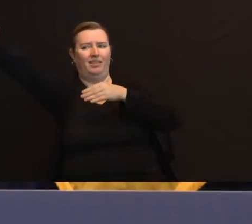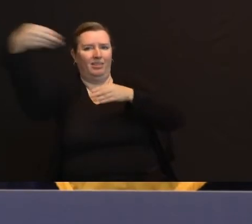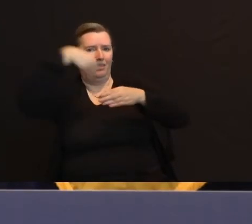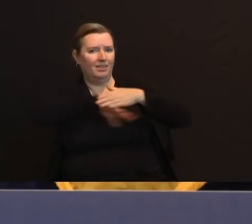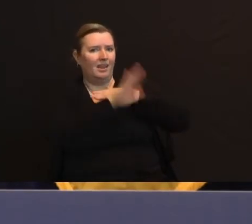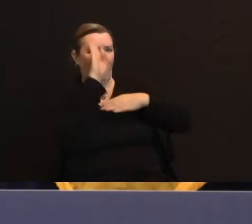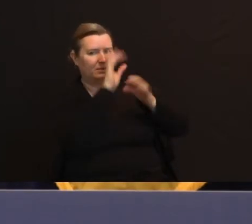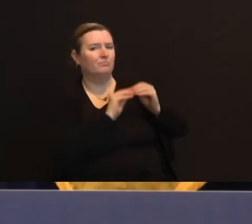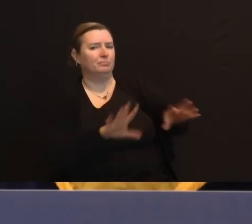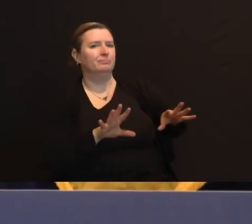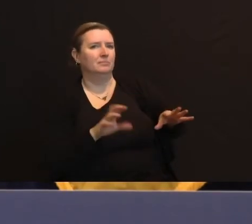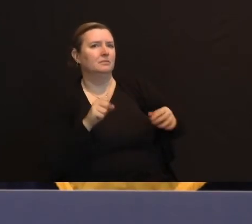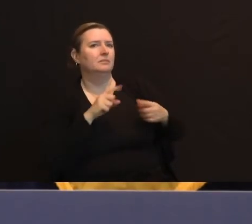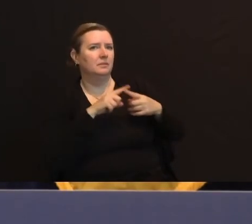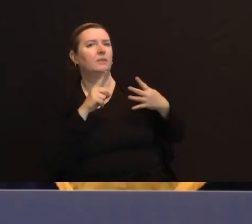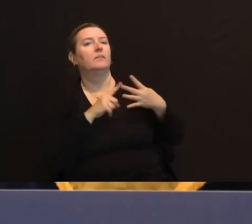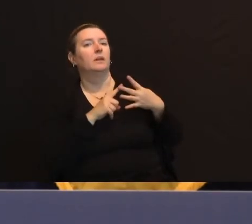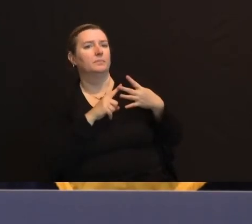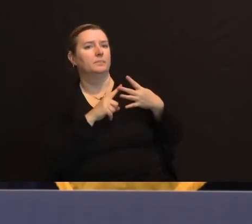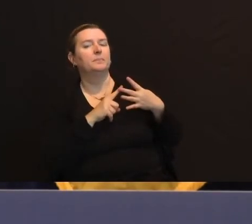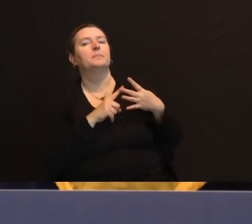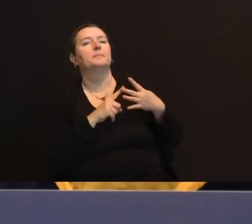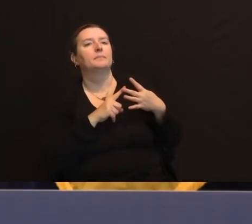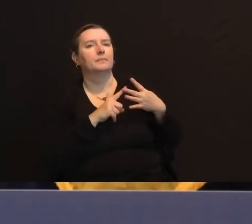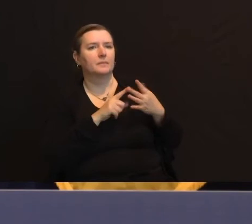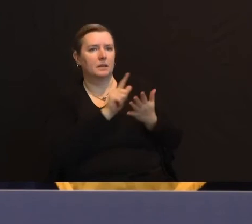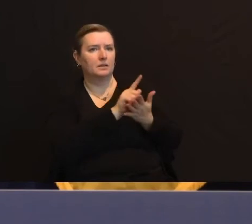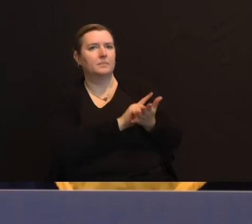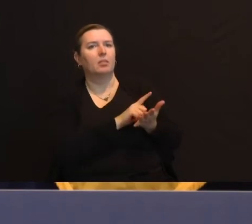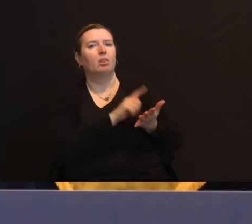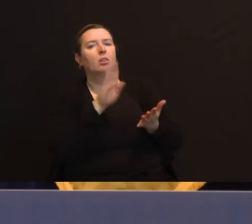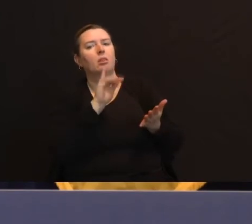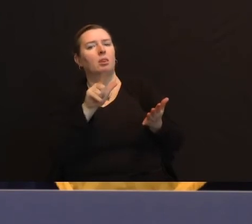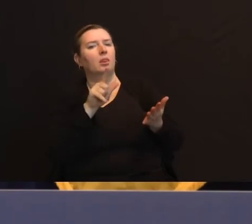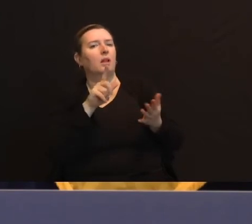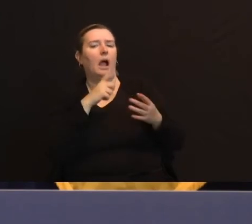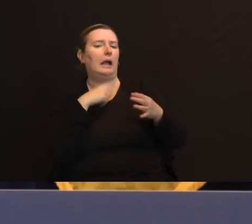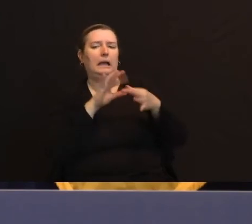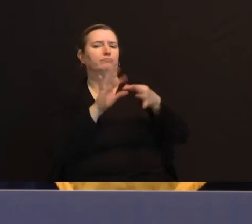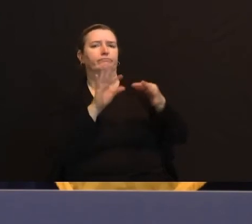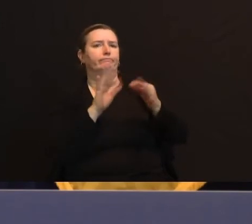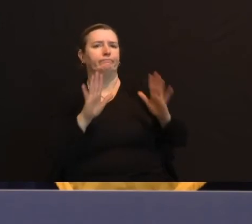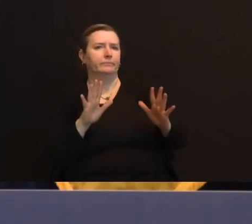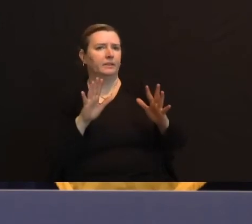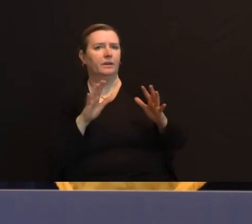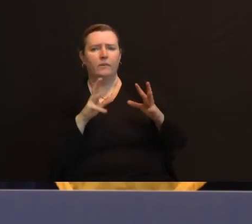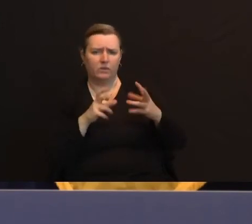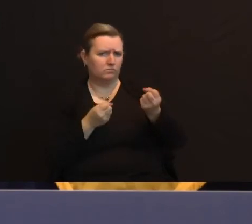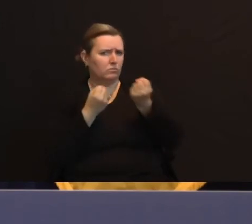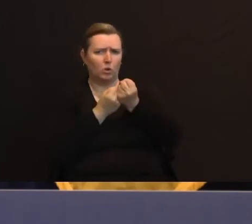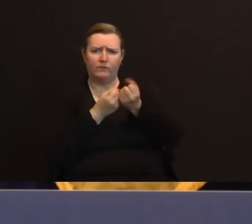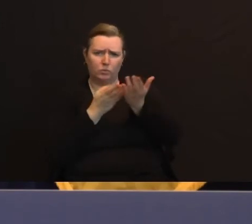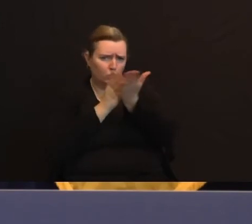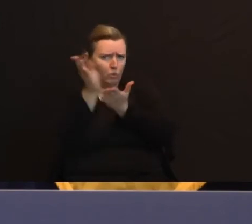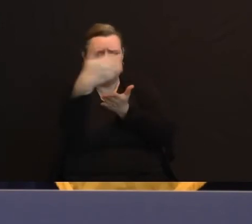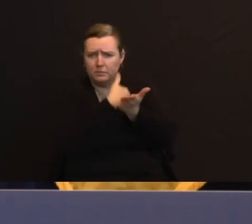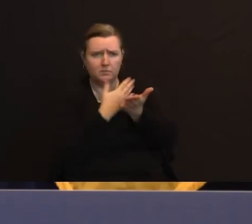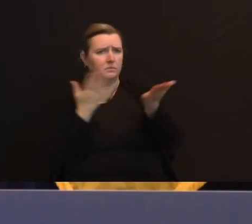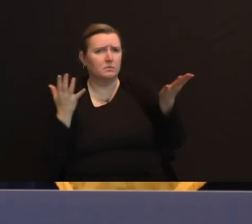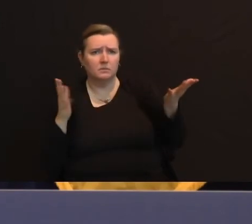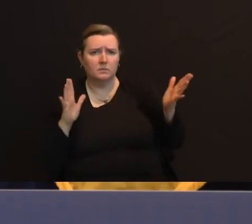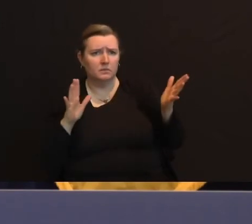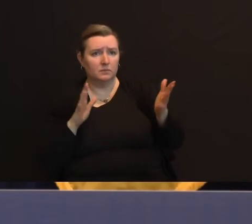on any bill that is being baked in the legislation other than we're big on the transparency side. So if this bill supports